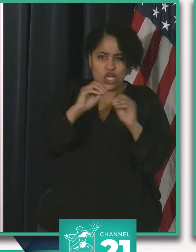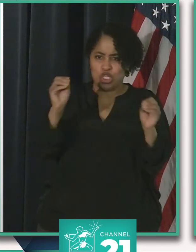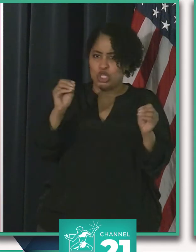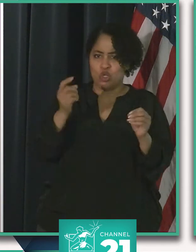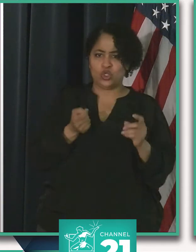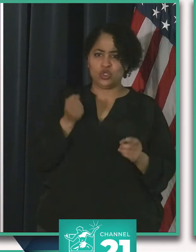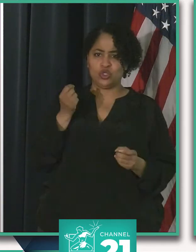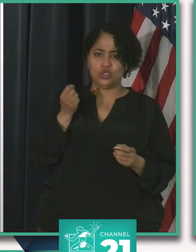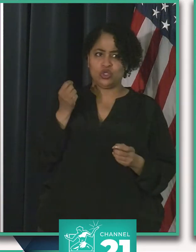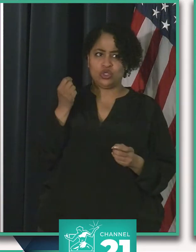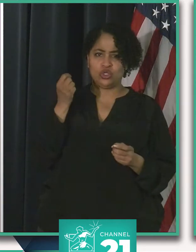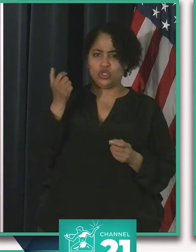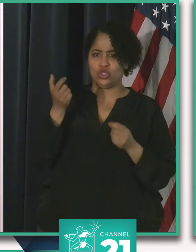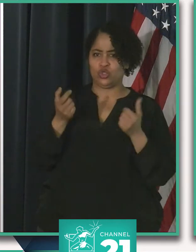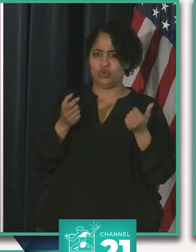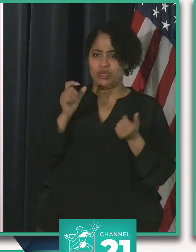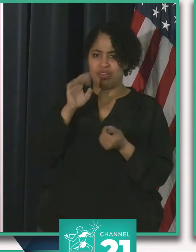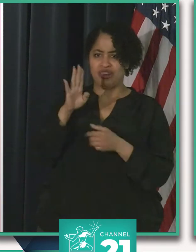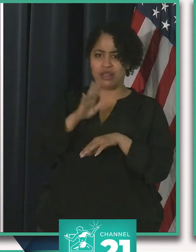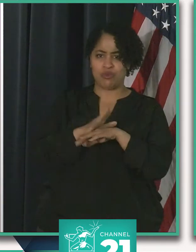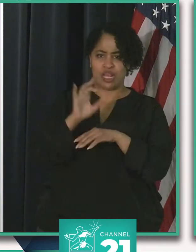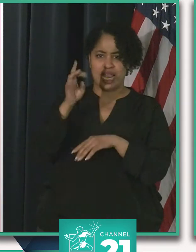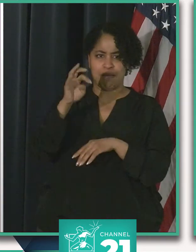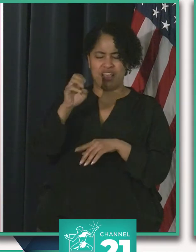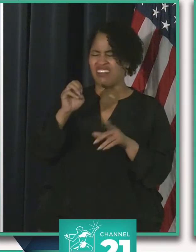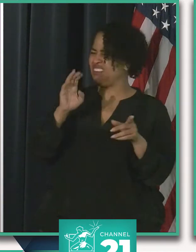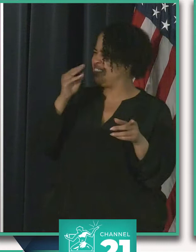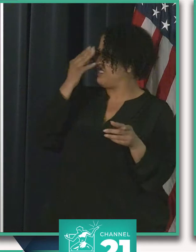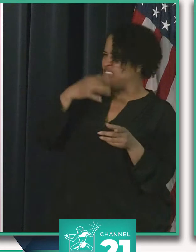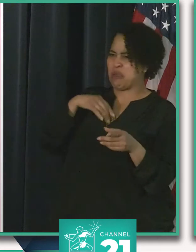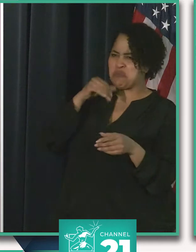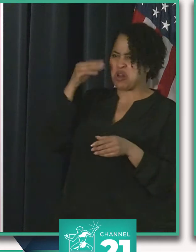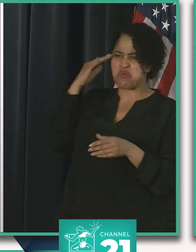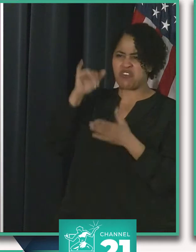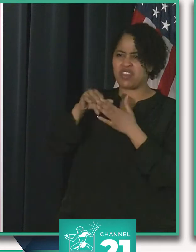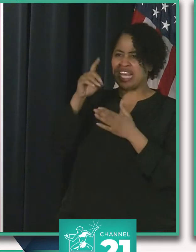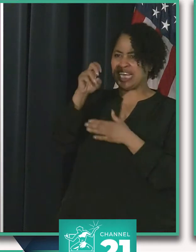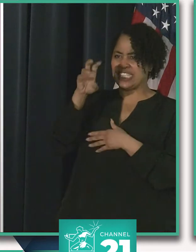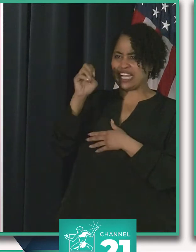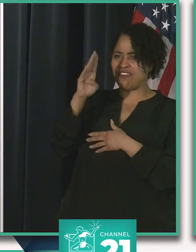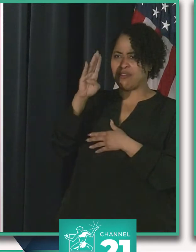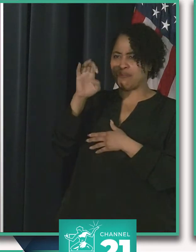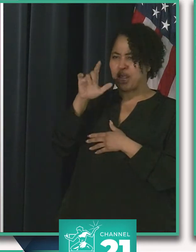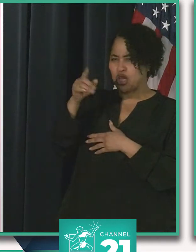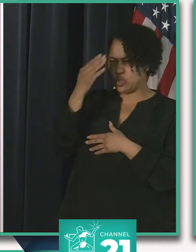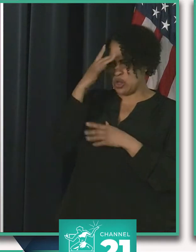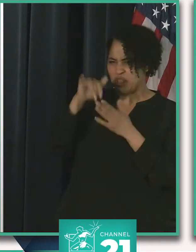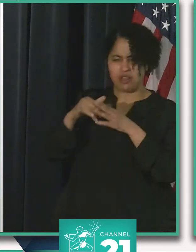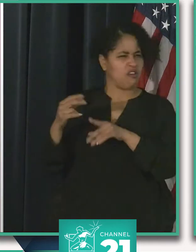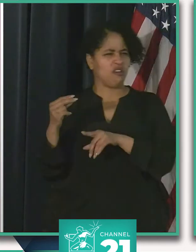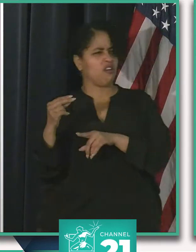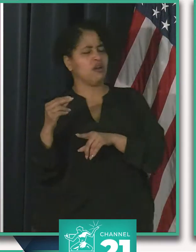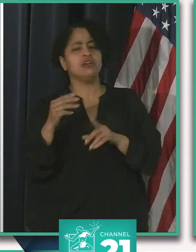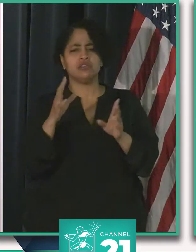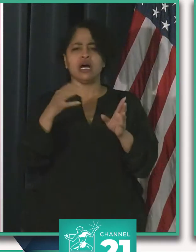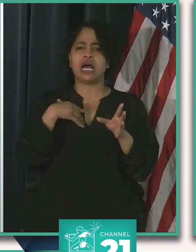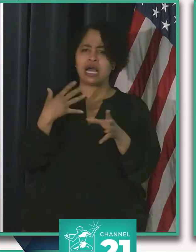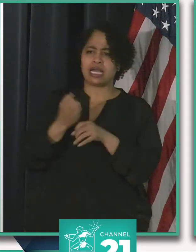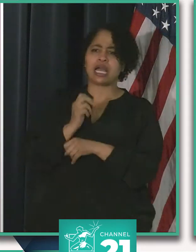8 Mile. You know, I'm not aware of that. Dave Bell, are you up on that? Okay, so I